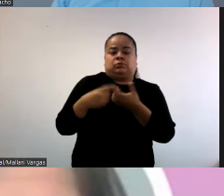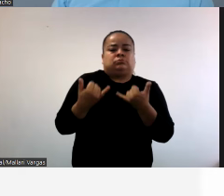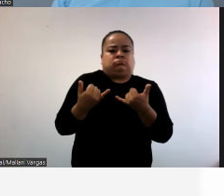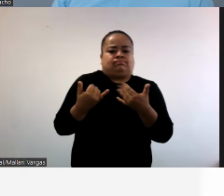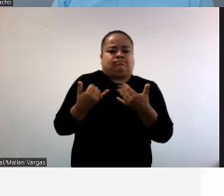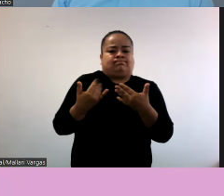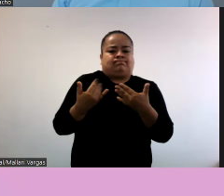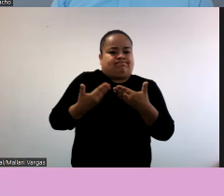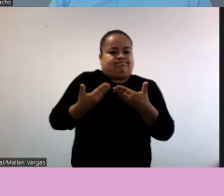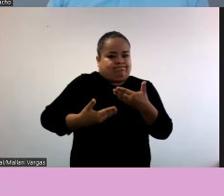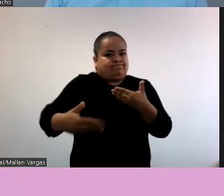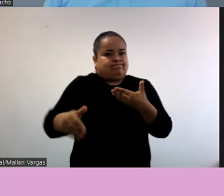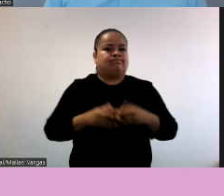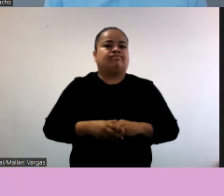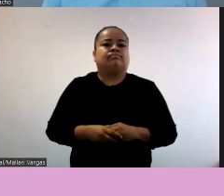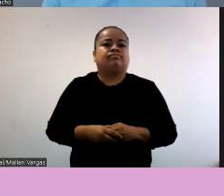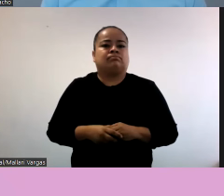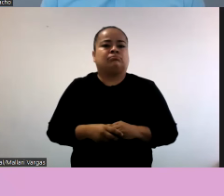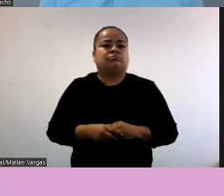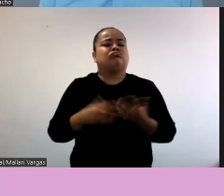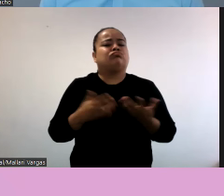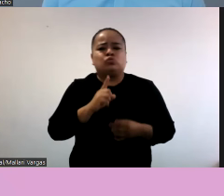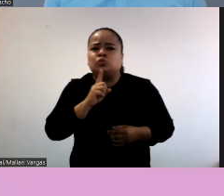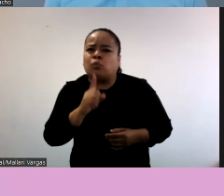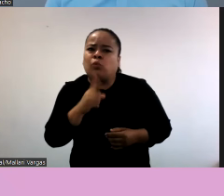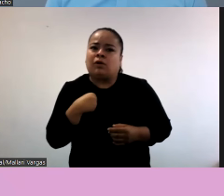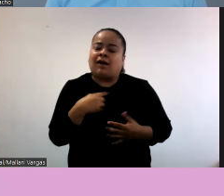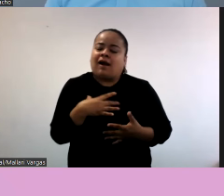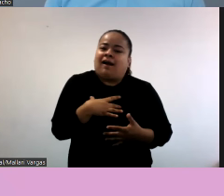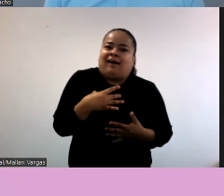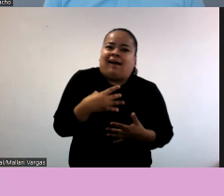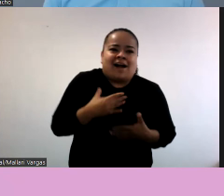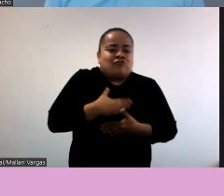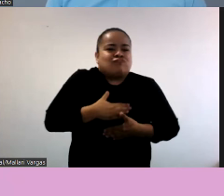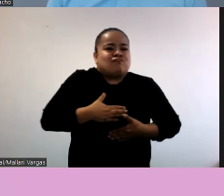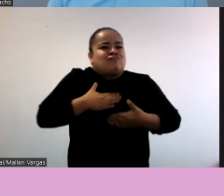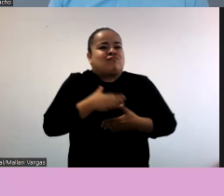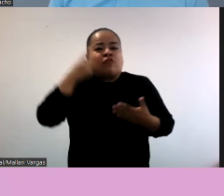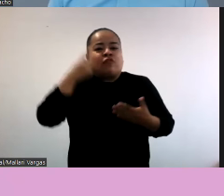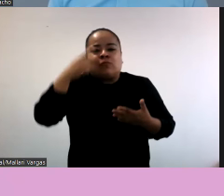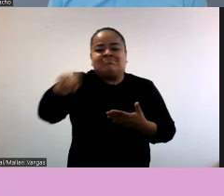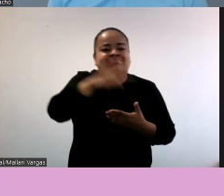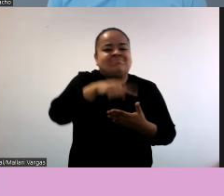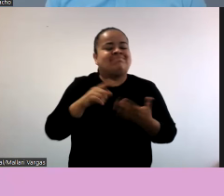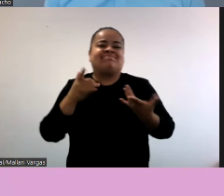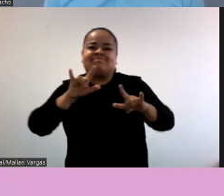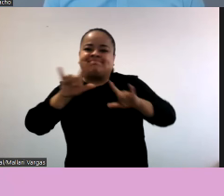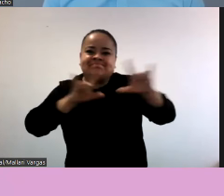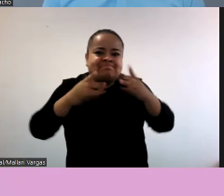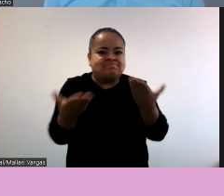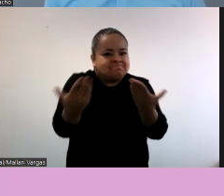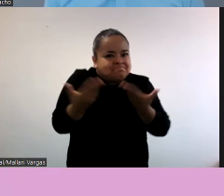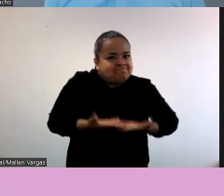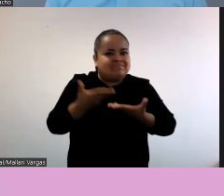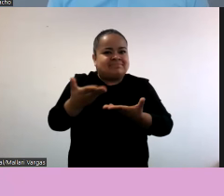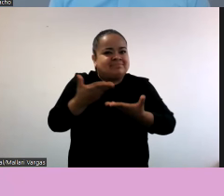participants now, and we can start. For me, it's a great pleasure to be with you today